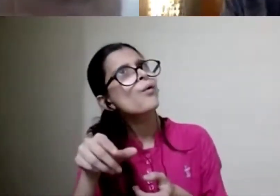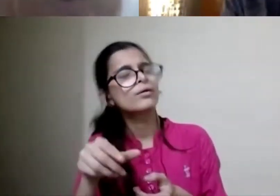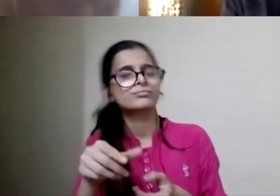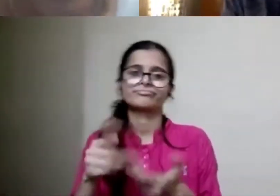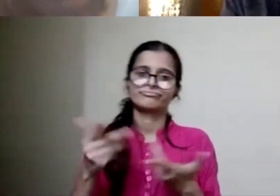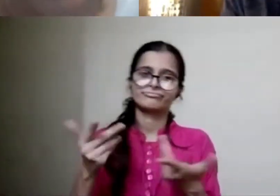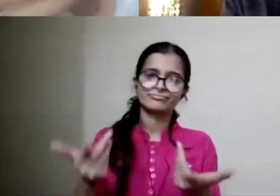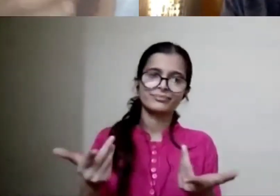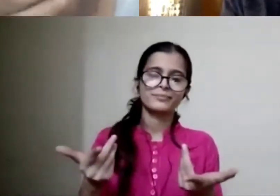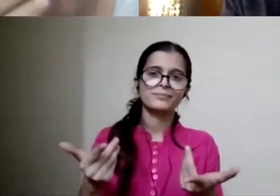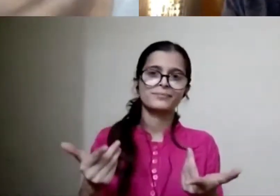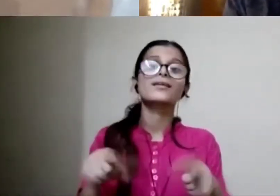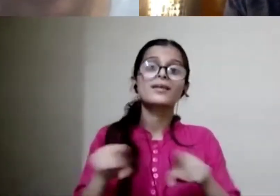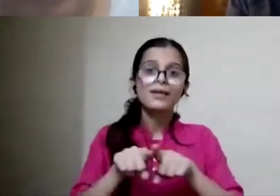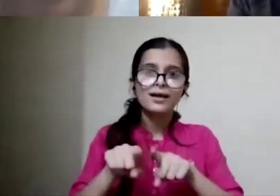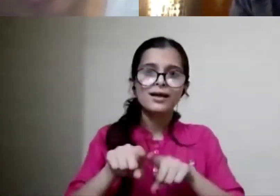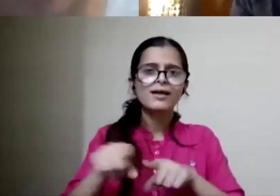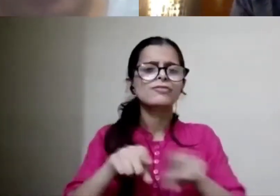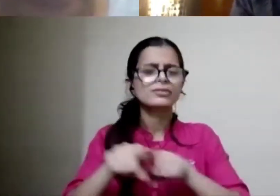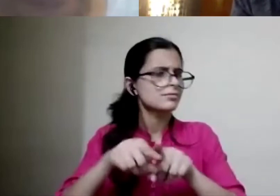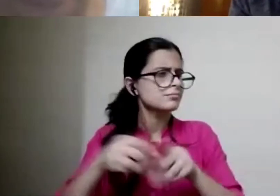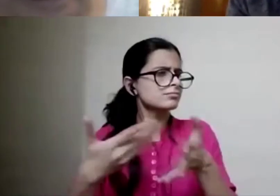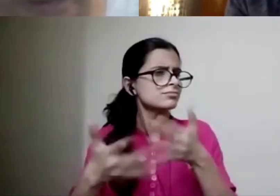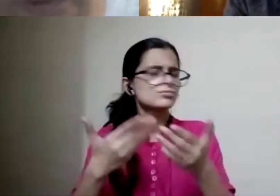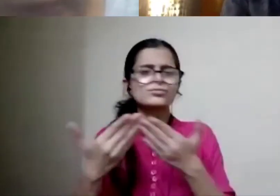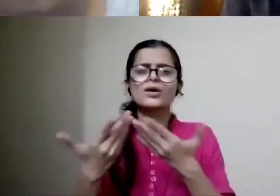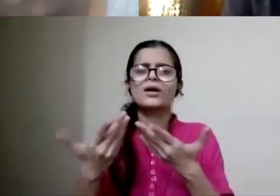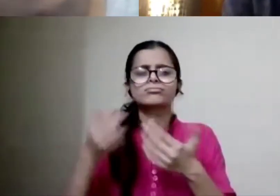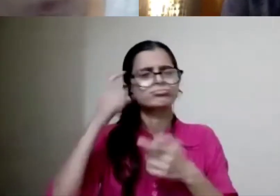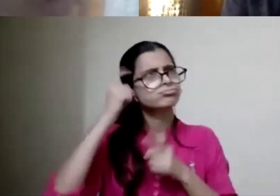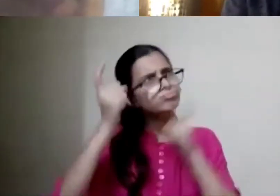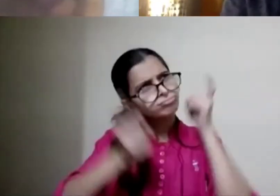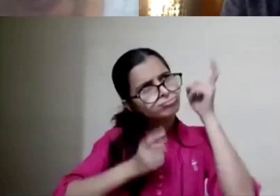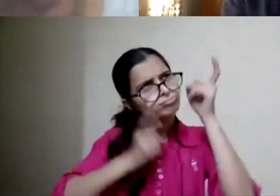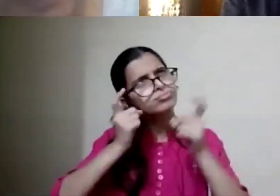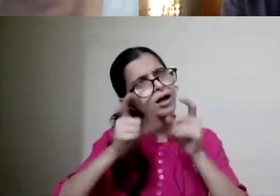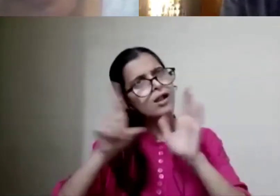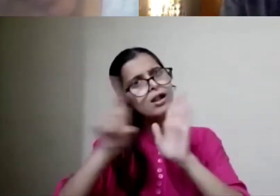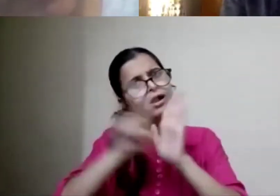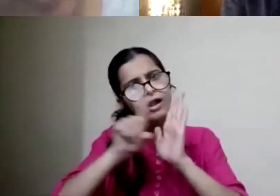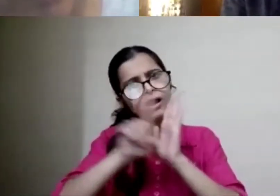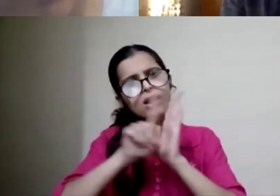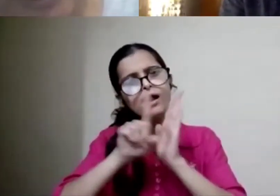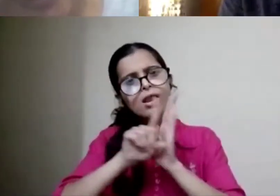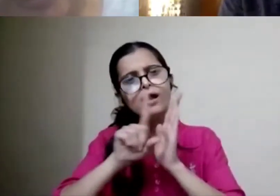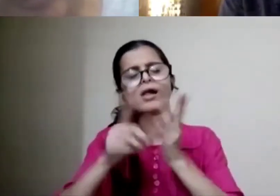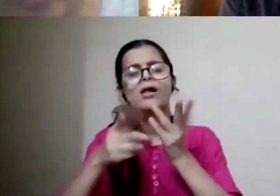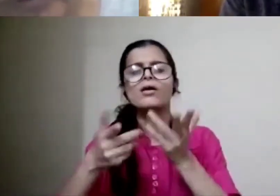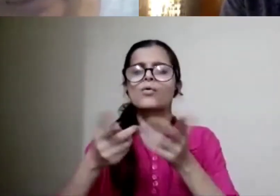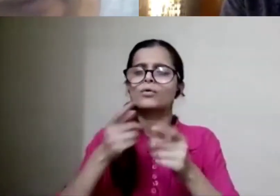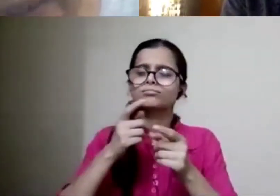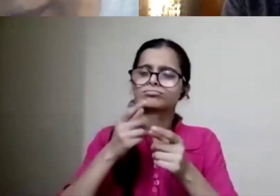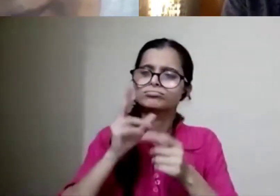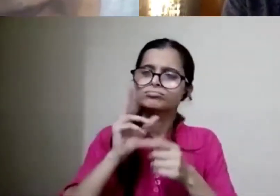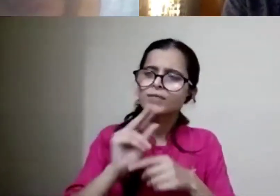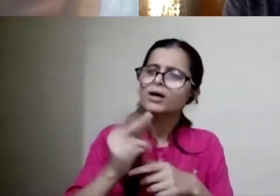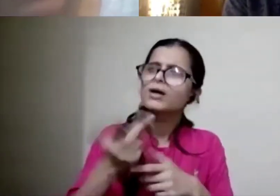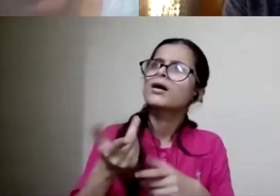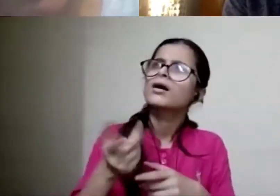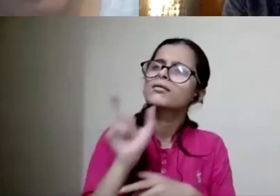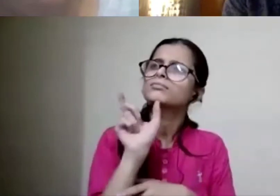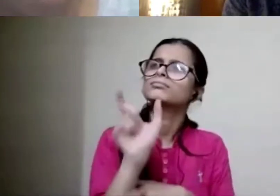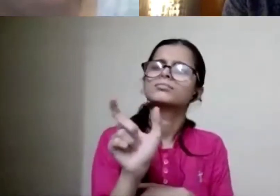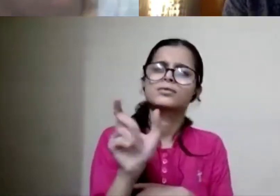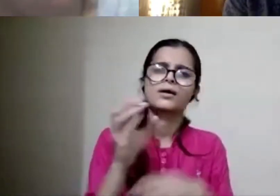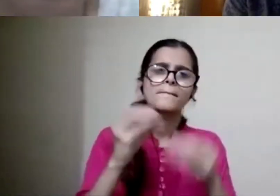like more, there's a whole school of thought in law where we speak in terms of, you know, that the biases